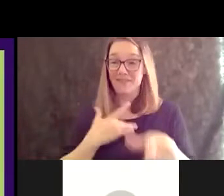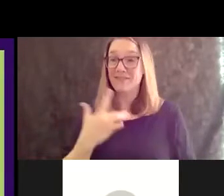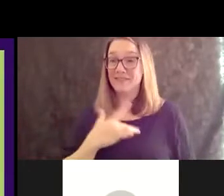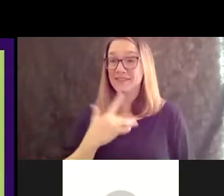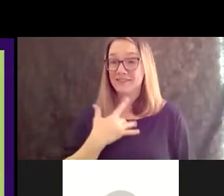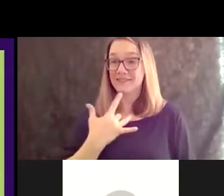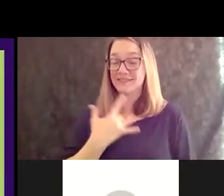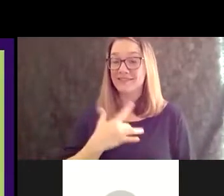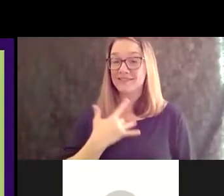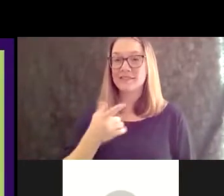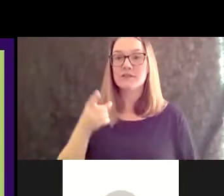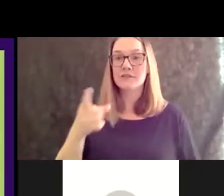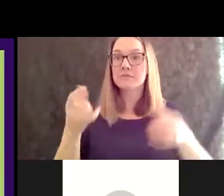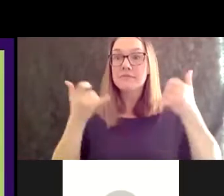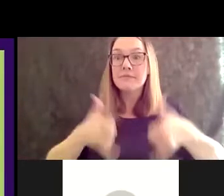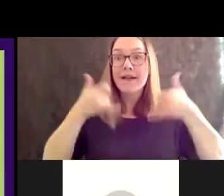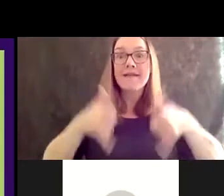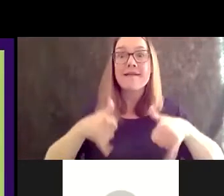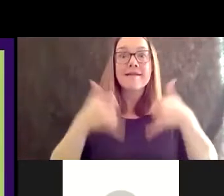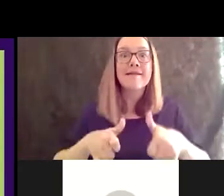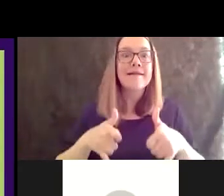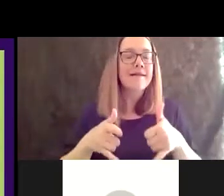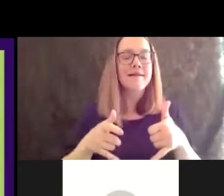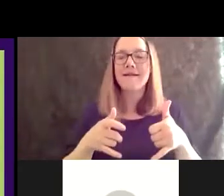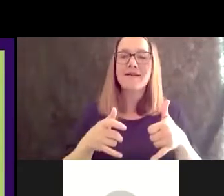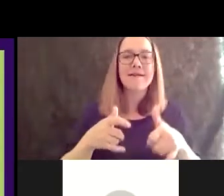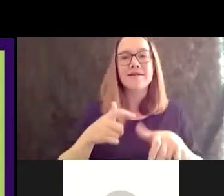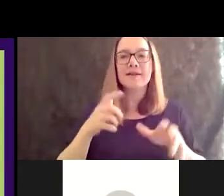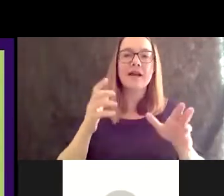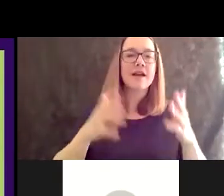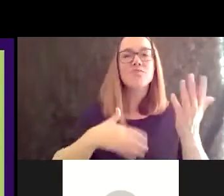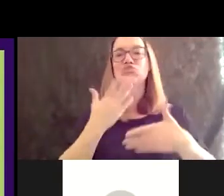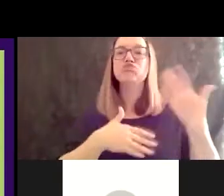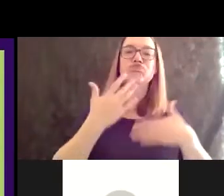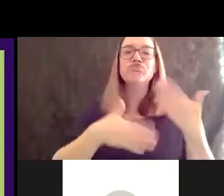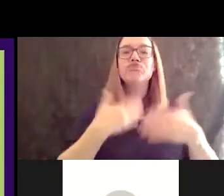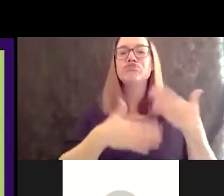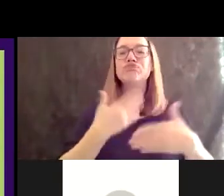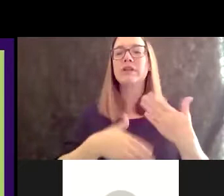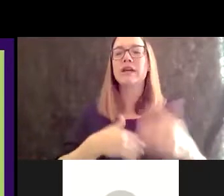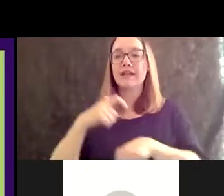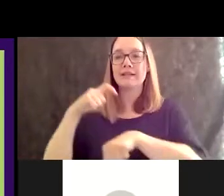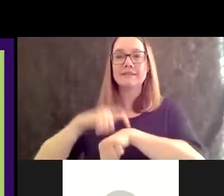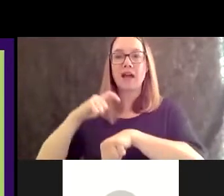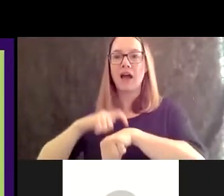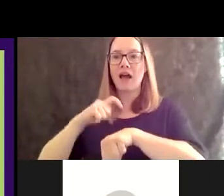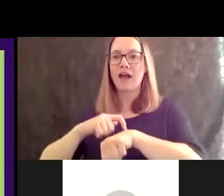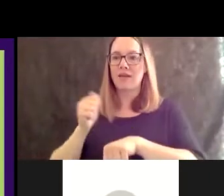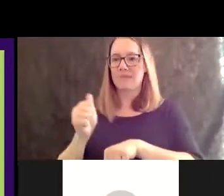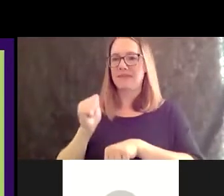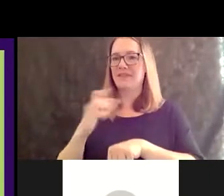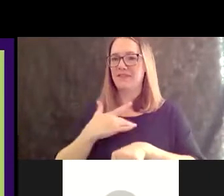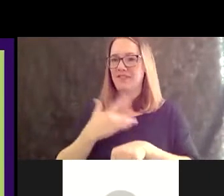midst of being present, time just goes so fast.